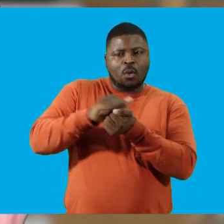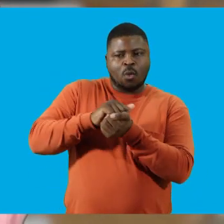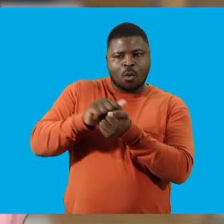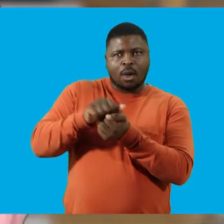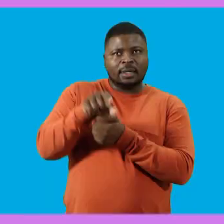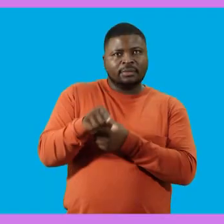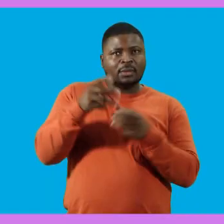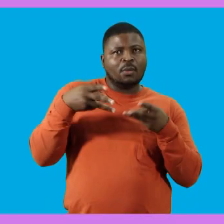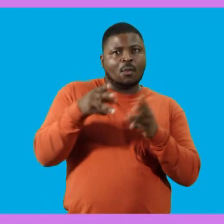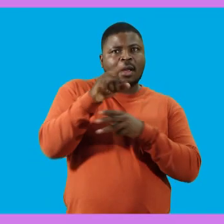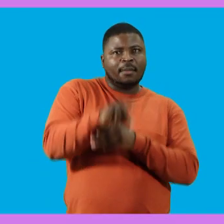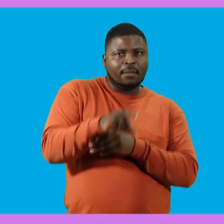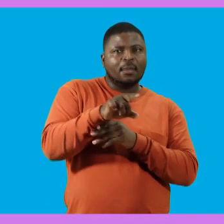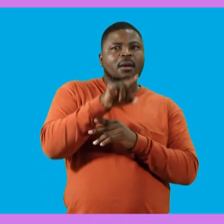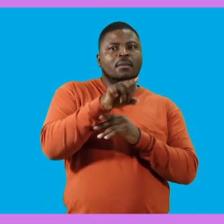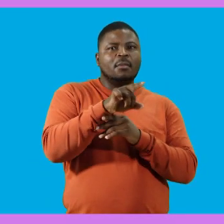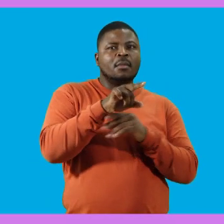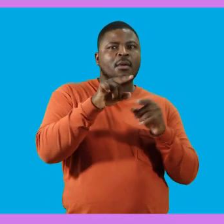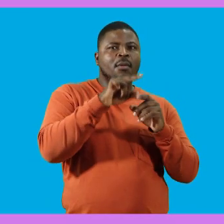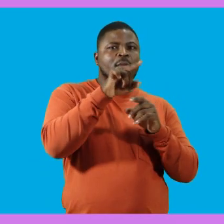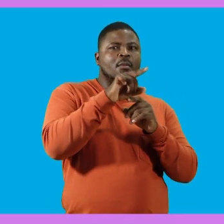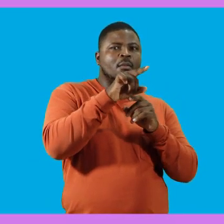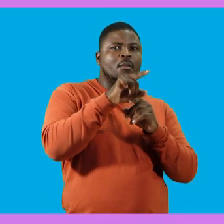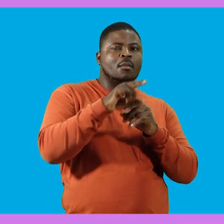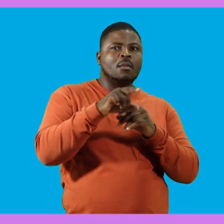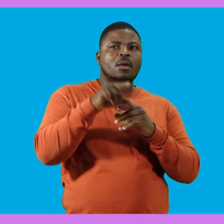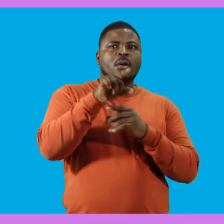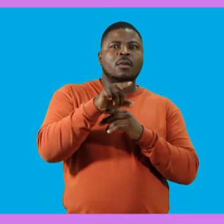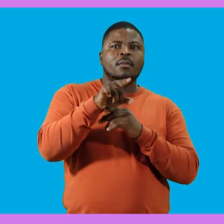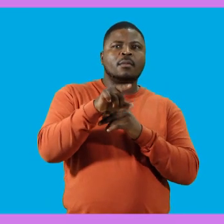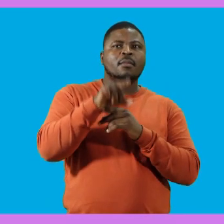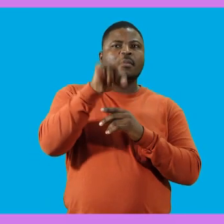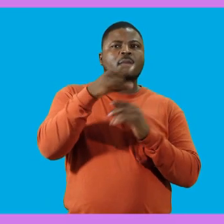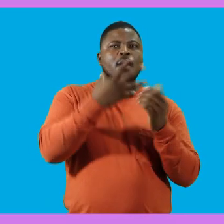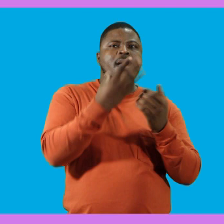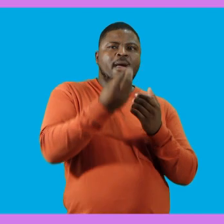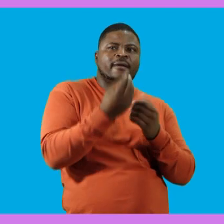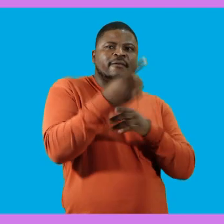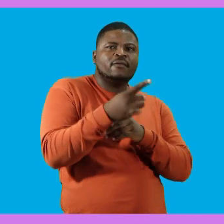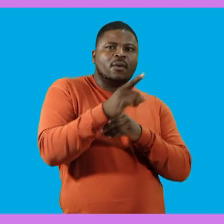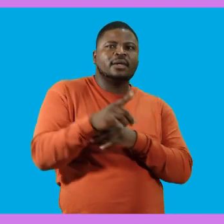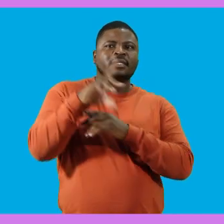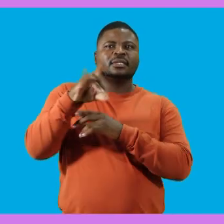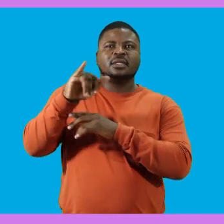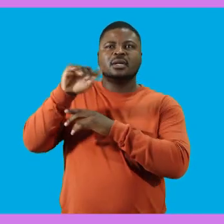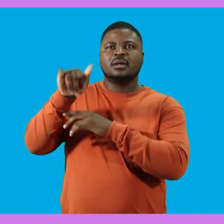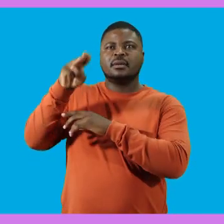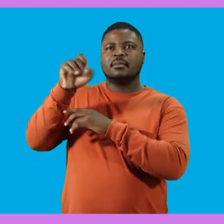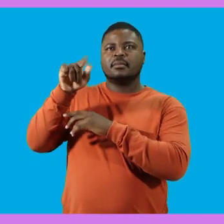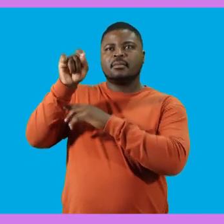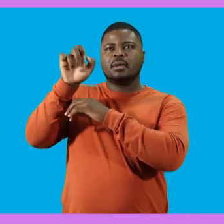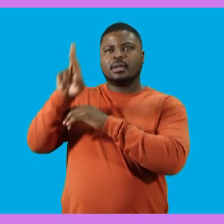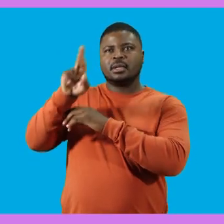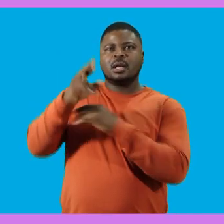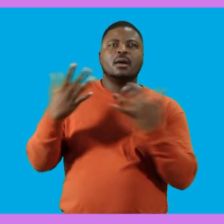in one of the corners is shown below. The washing well has a diameter of 1.2